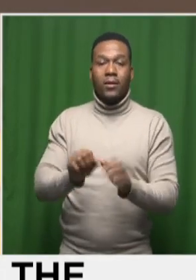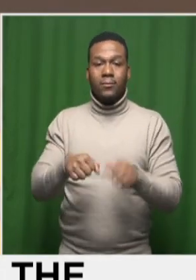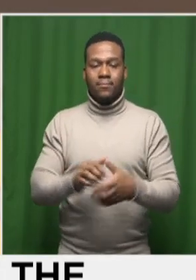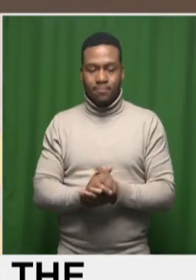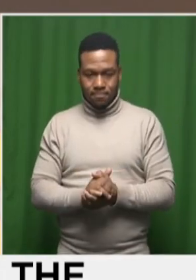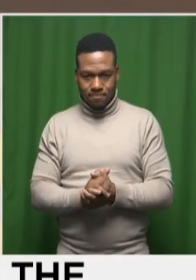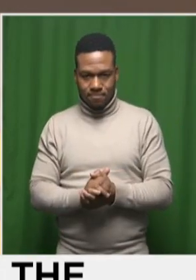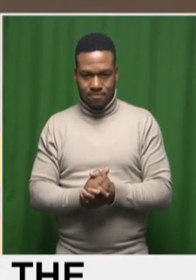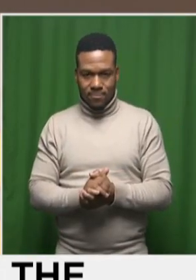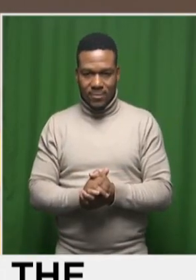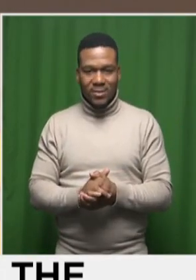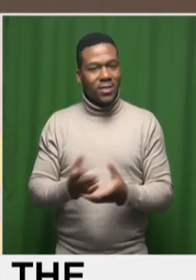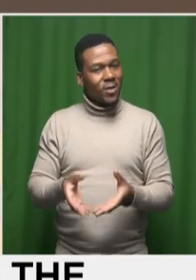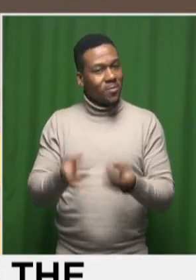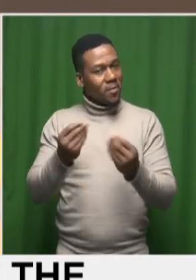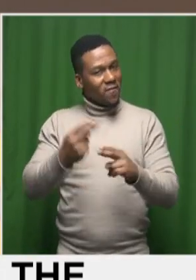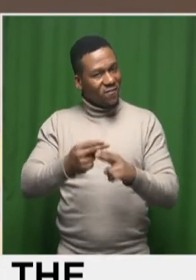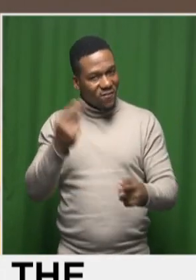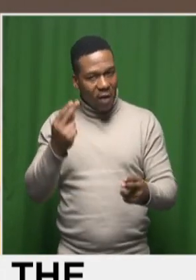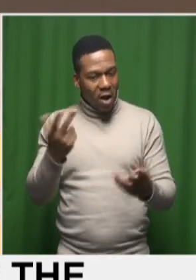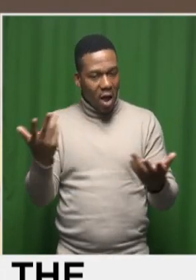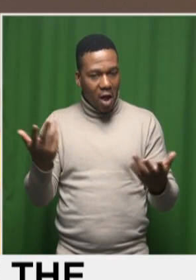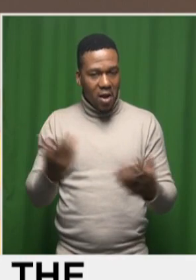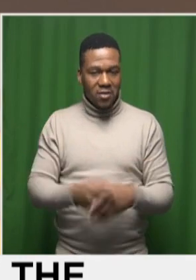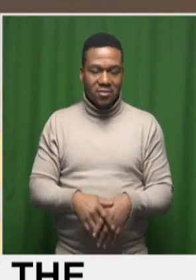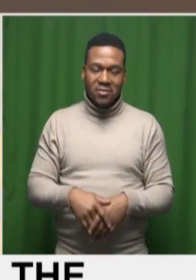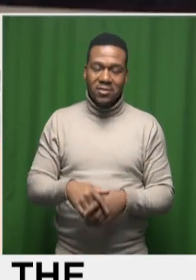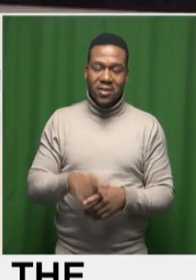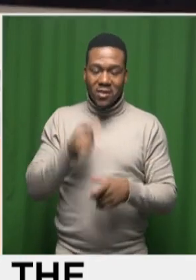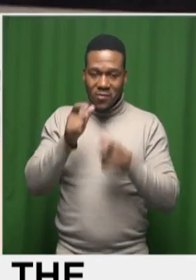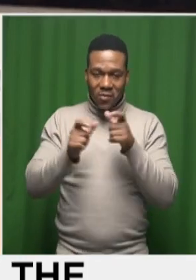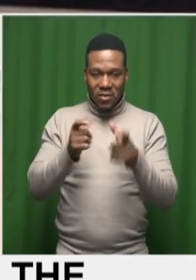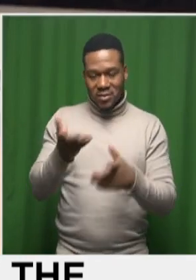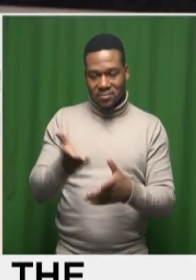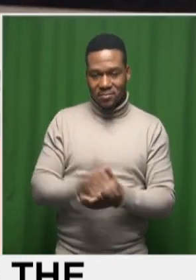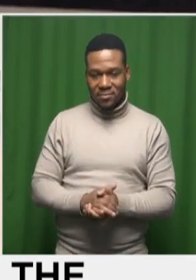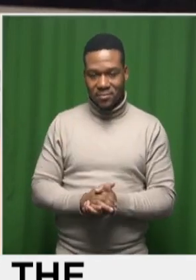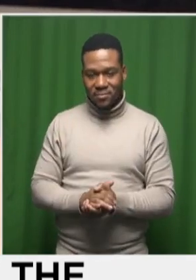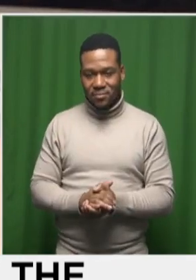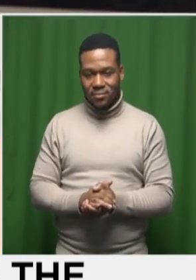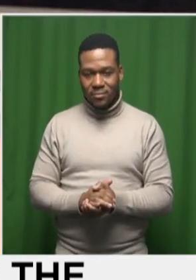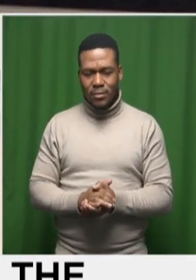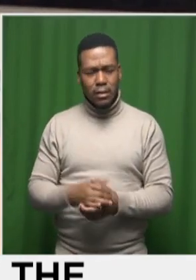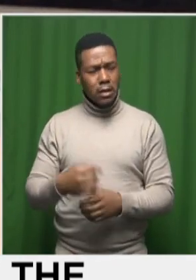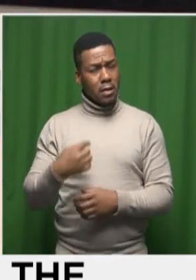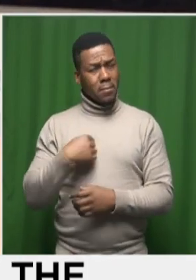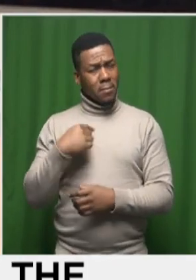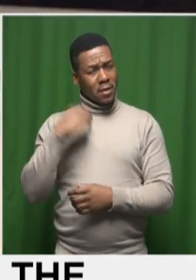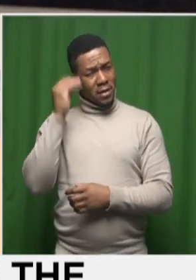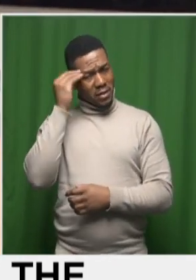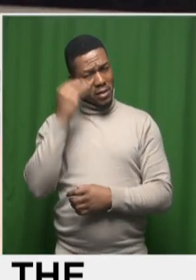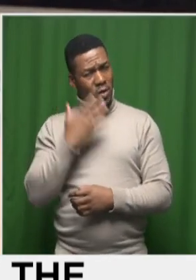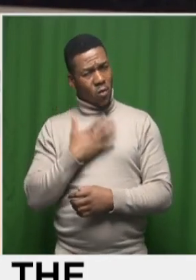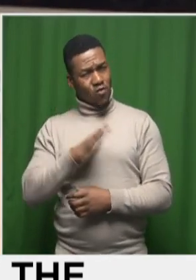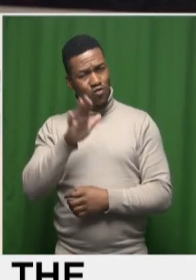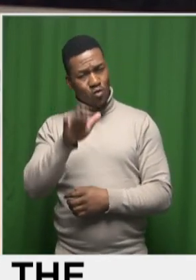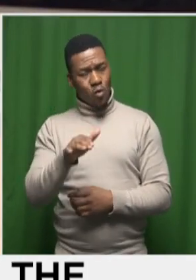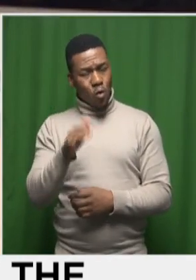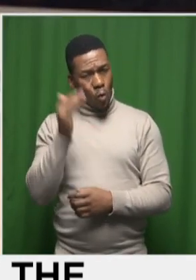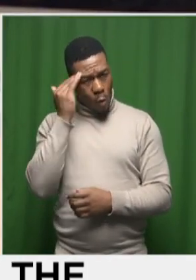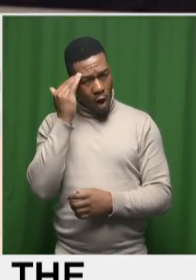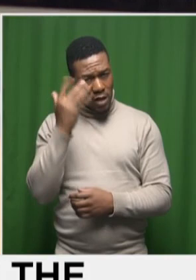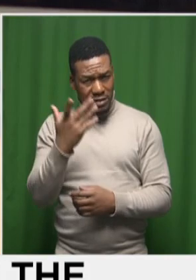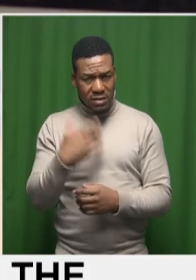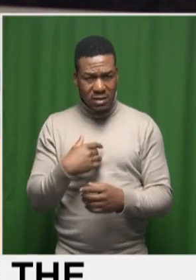and then you get that final verse. I'm quite curious to know if there were any, guidelines or parameters,